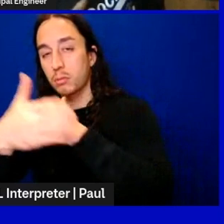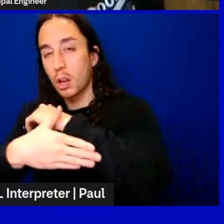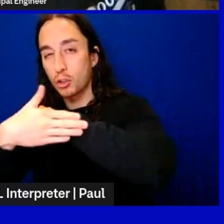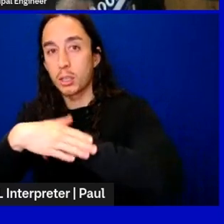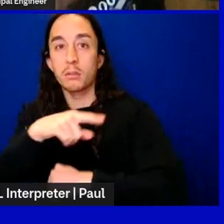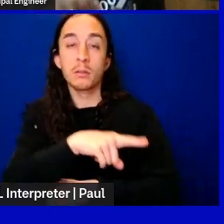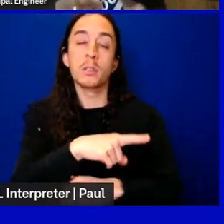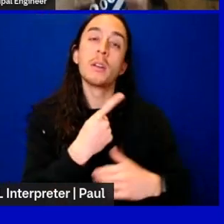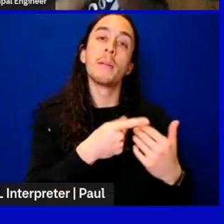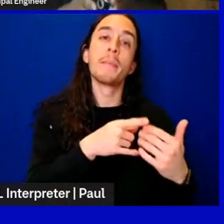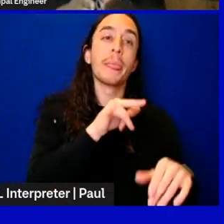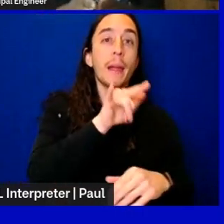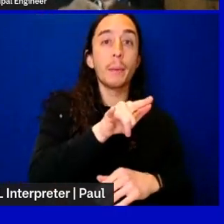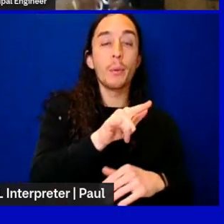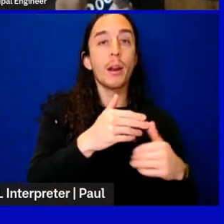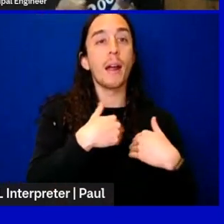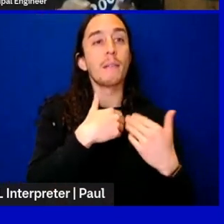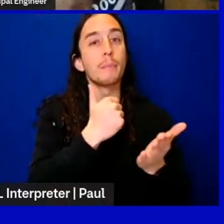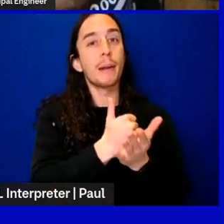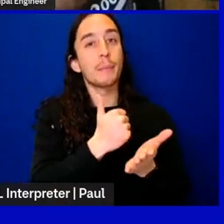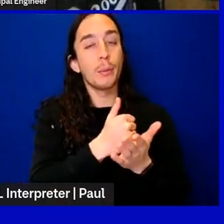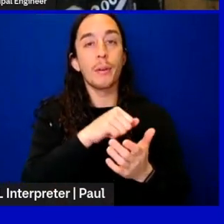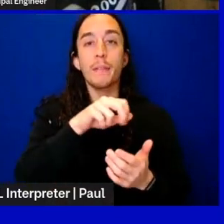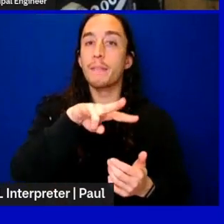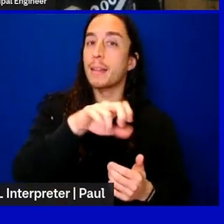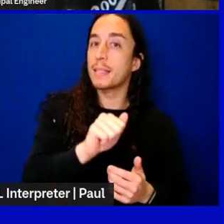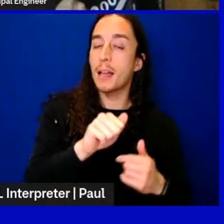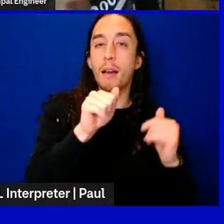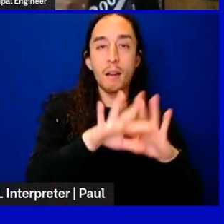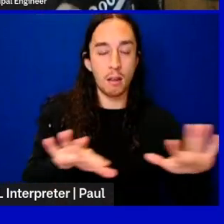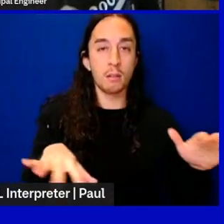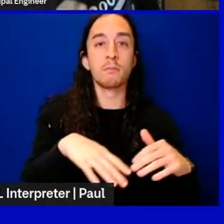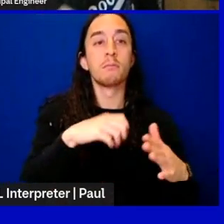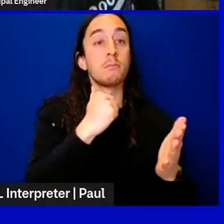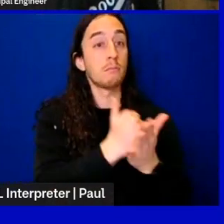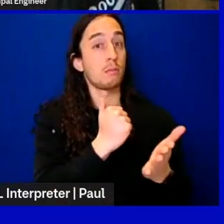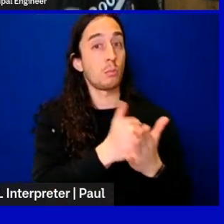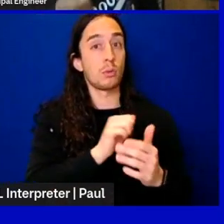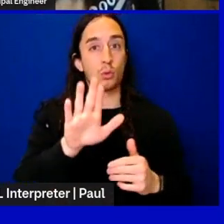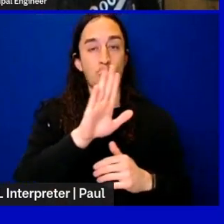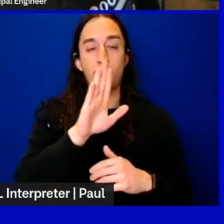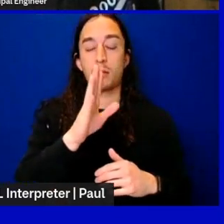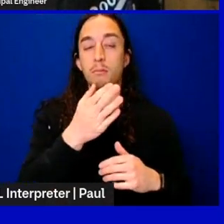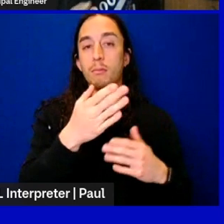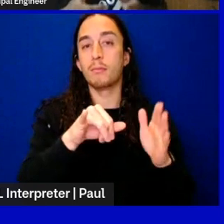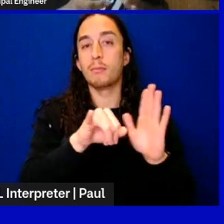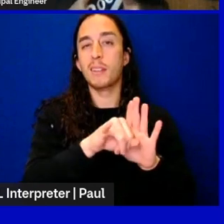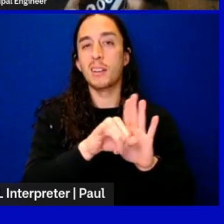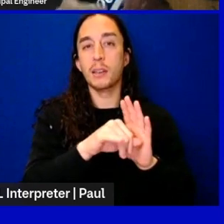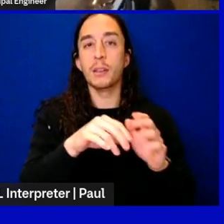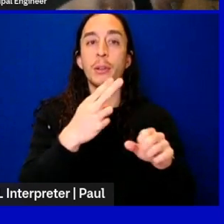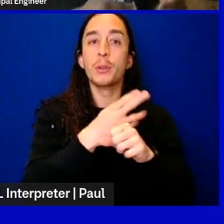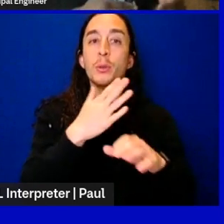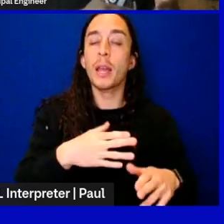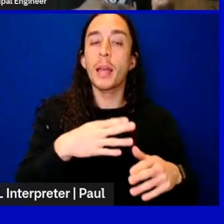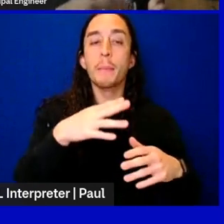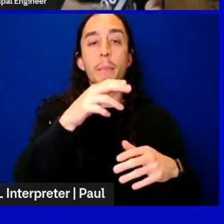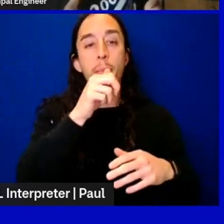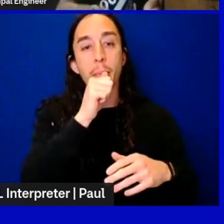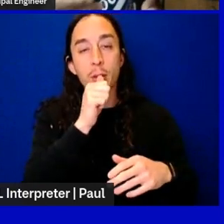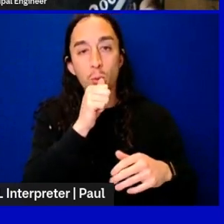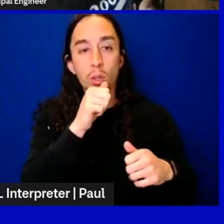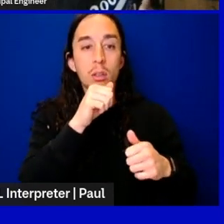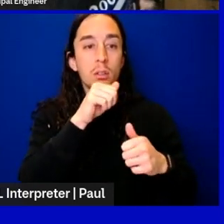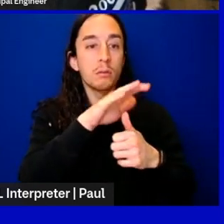your visa. Now, think that passport is nothing but your identity, your username, password, or your certificate. And that visa